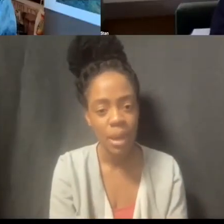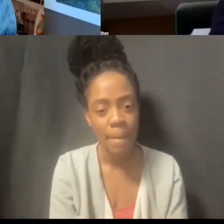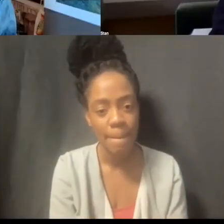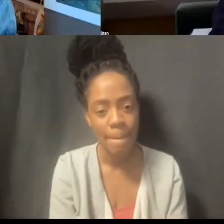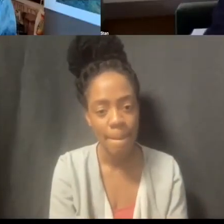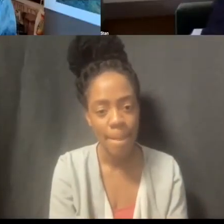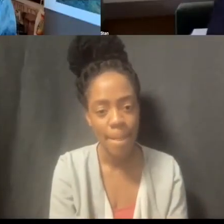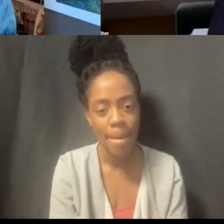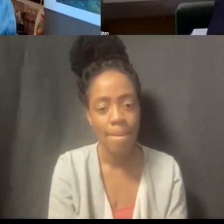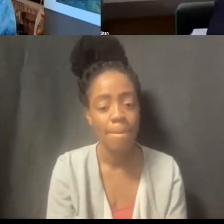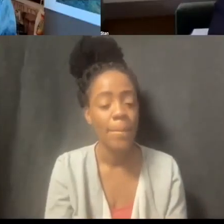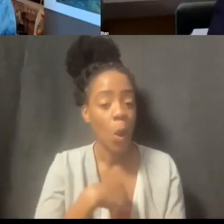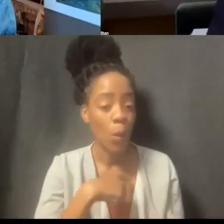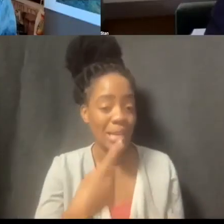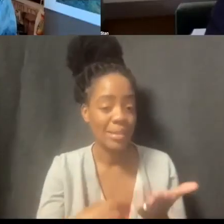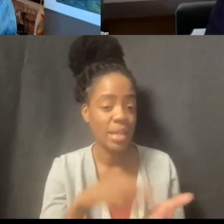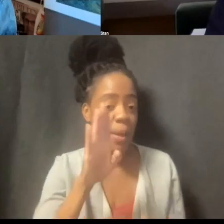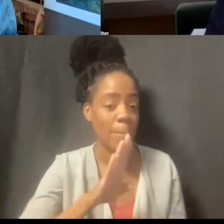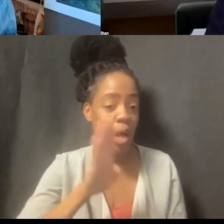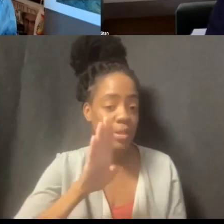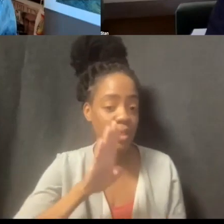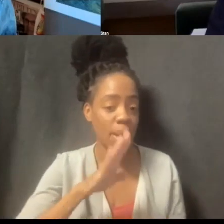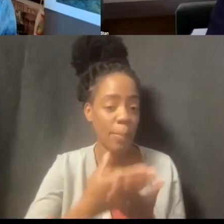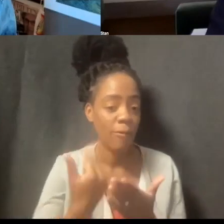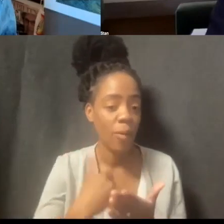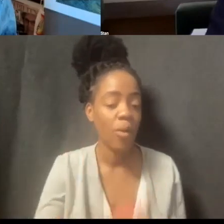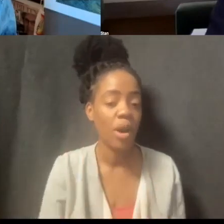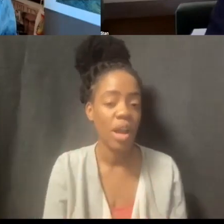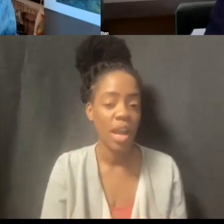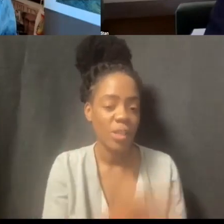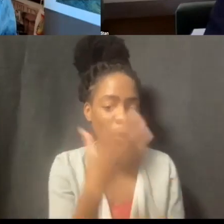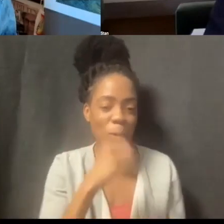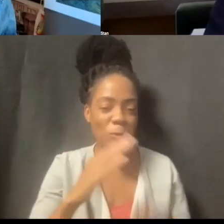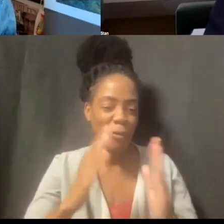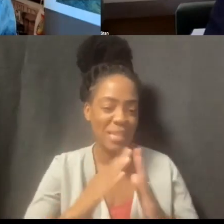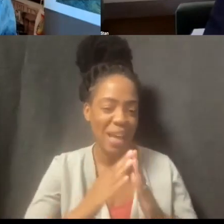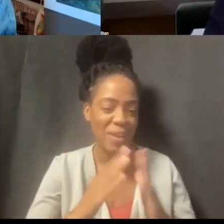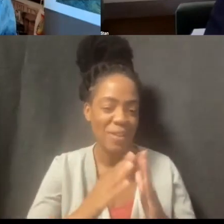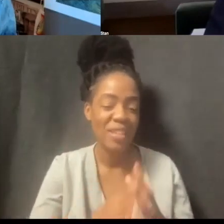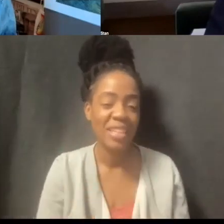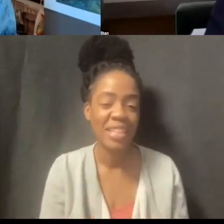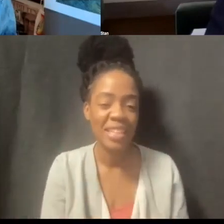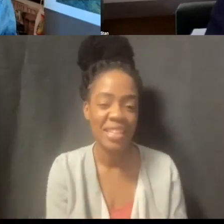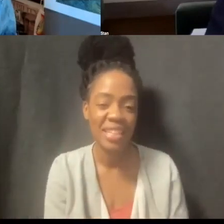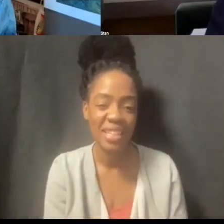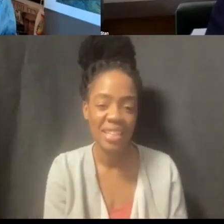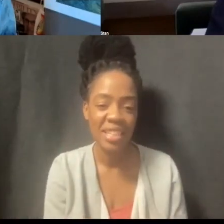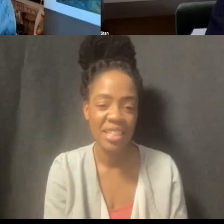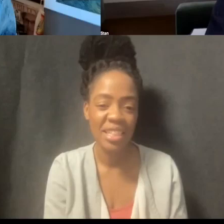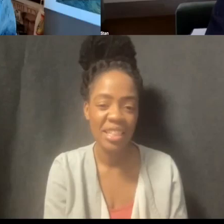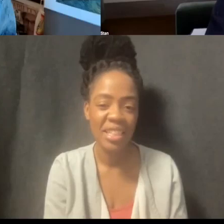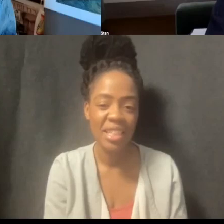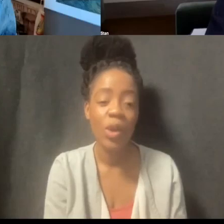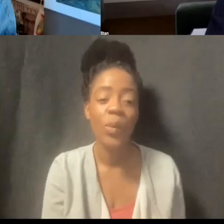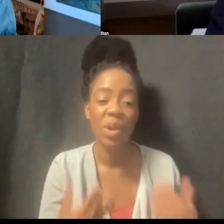We were talking about Boston earlier, and how beautiful a town it is. And we have somebody here